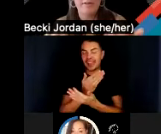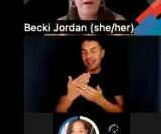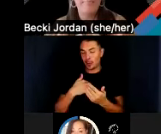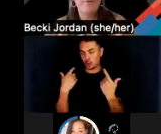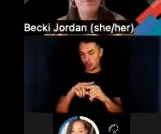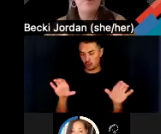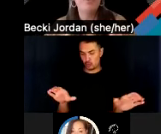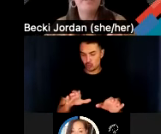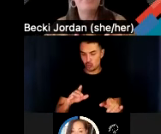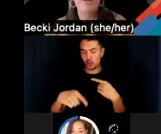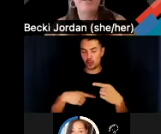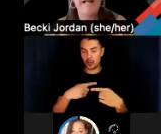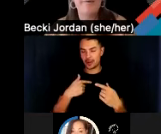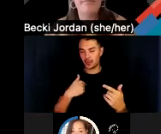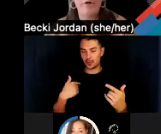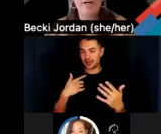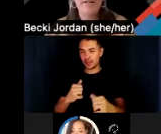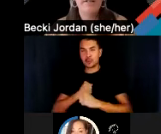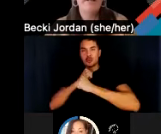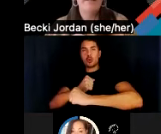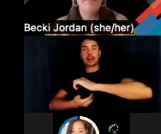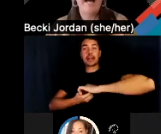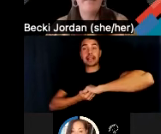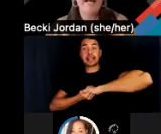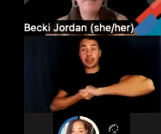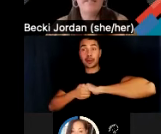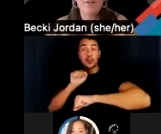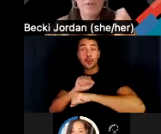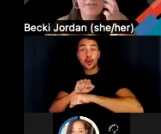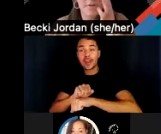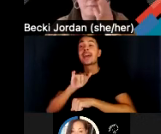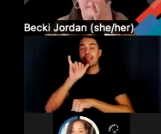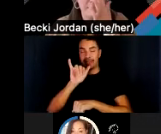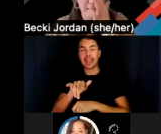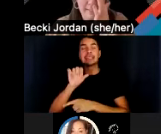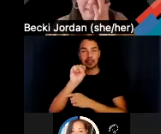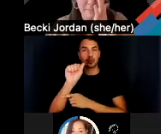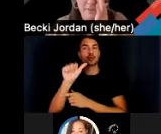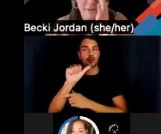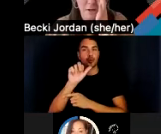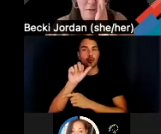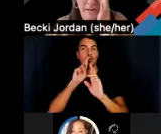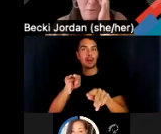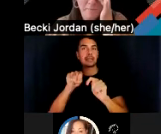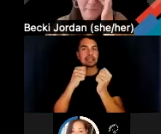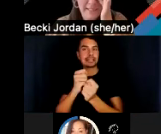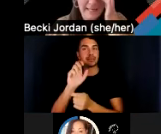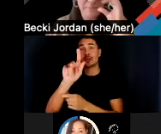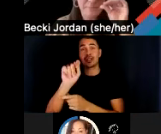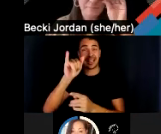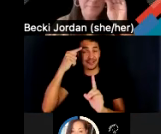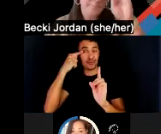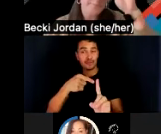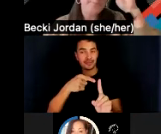to do really strong collaborative work. That's what sexual assault response teams are all about. Next